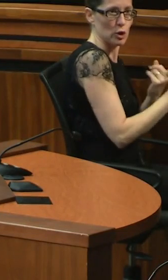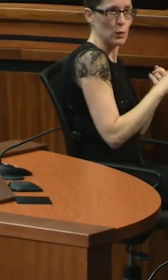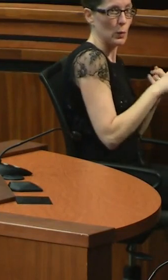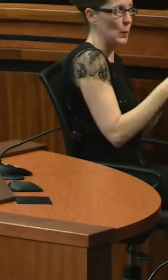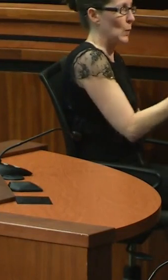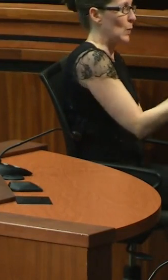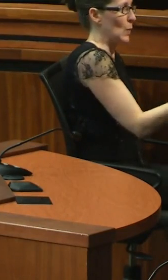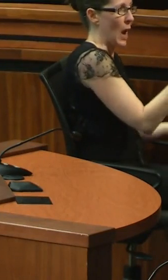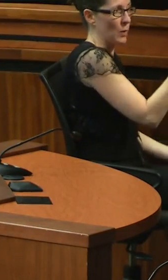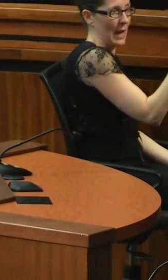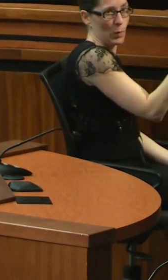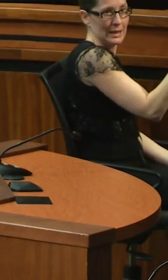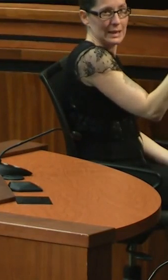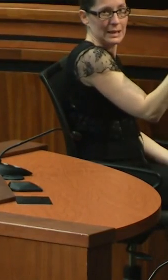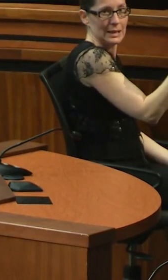So.